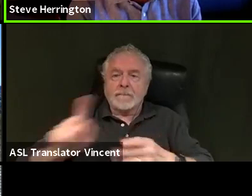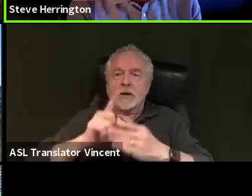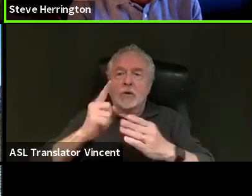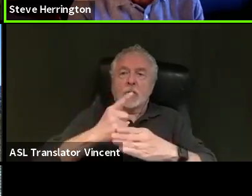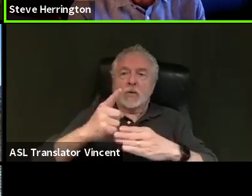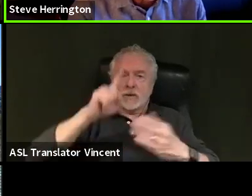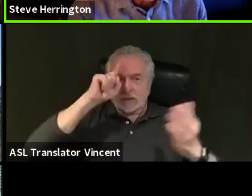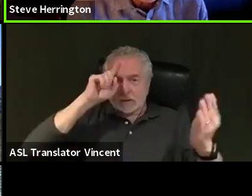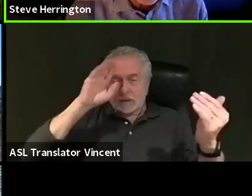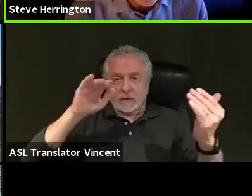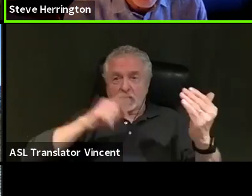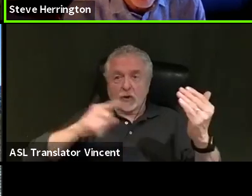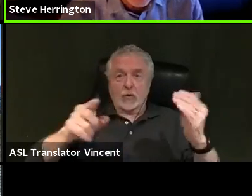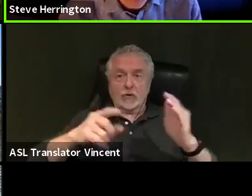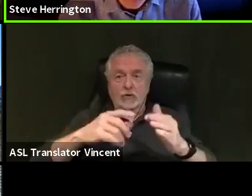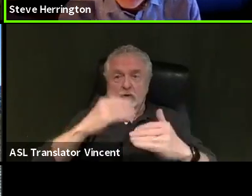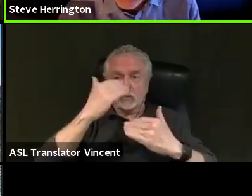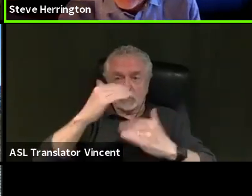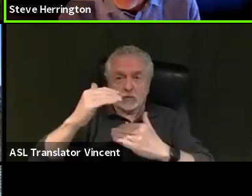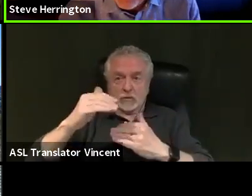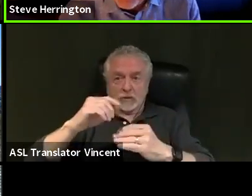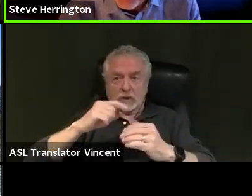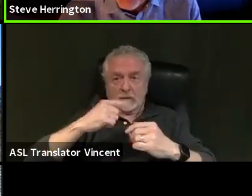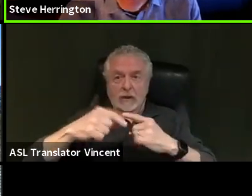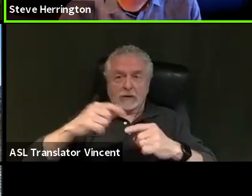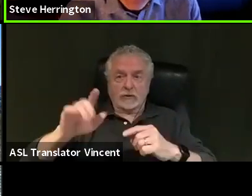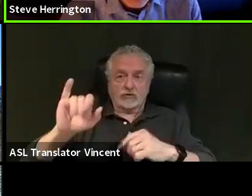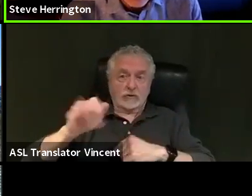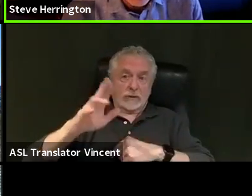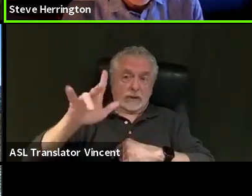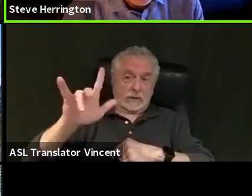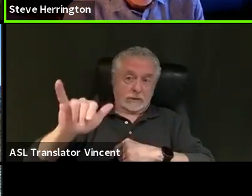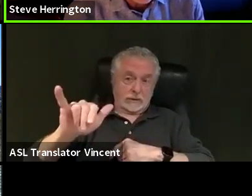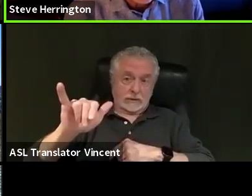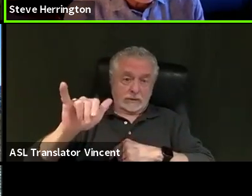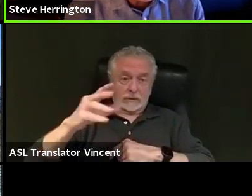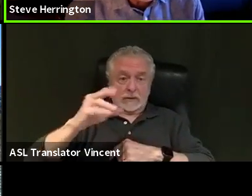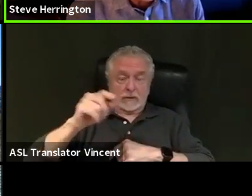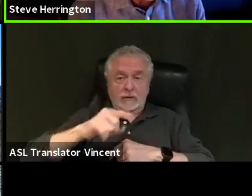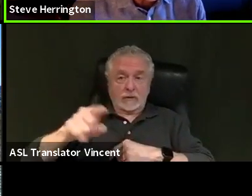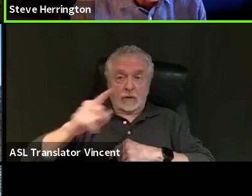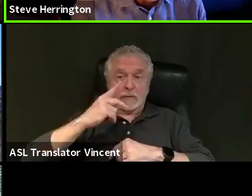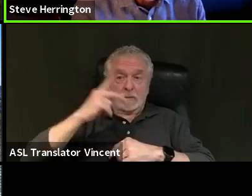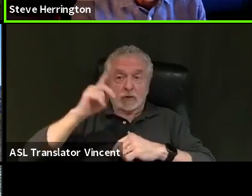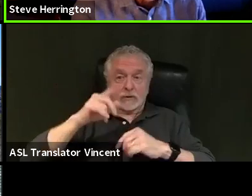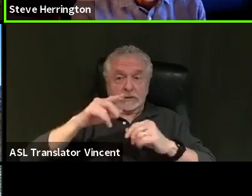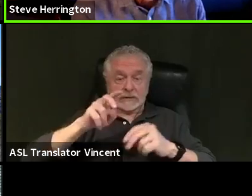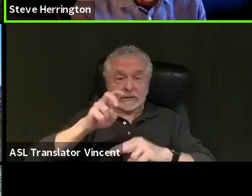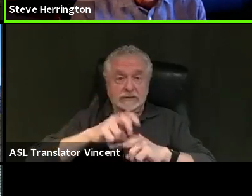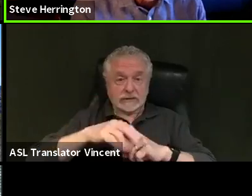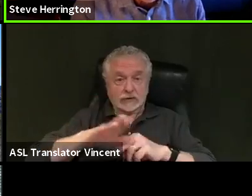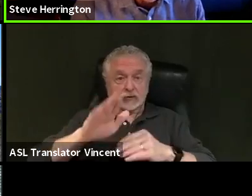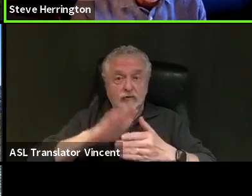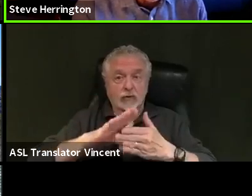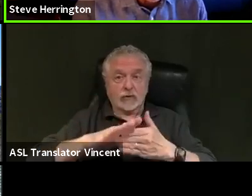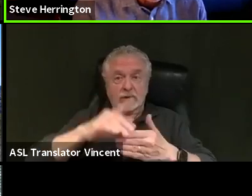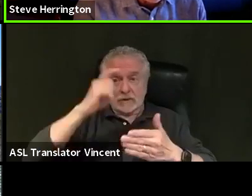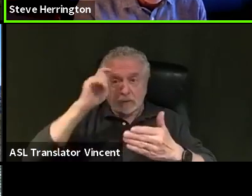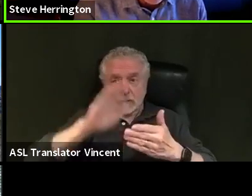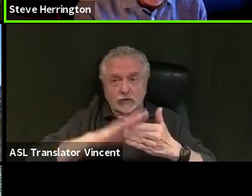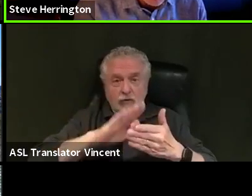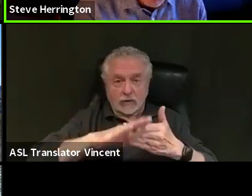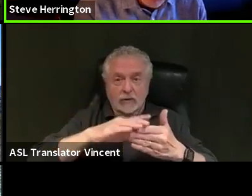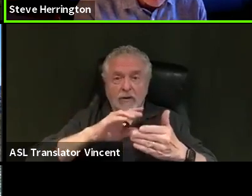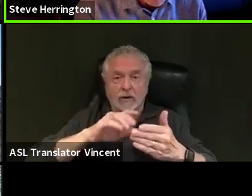we anticipate those guidelines coming out in July. And for those parents who are sending their students to summer school and